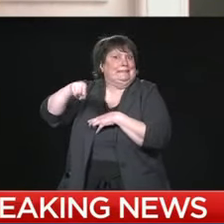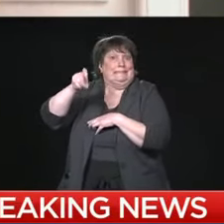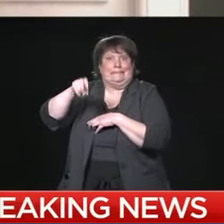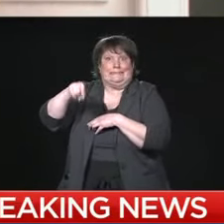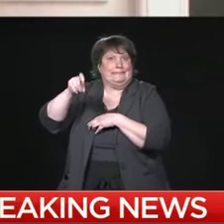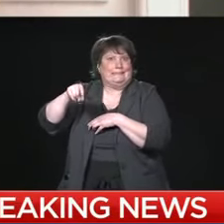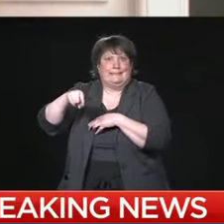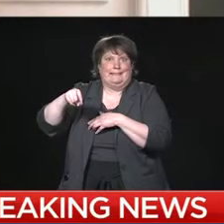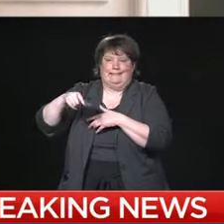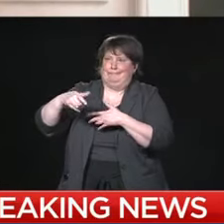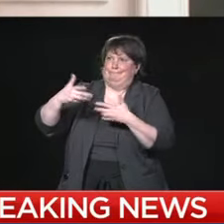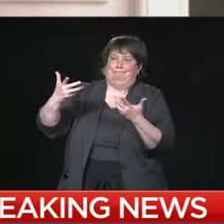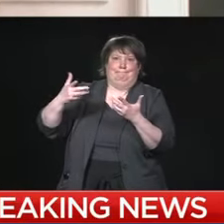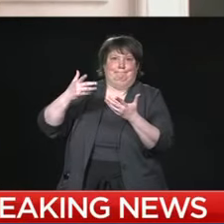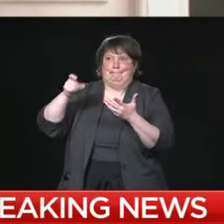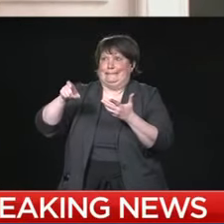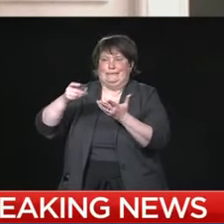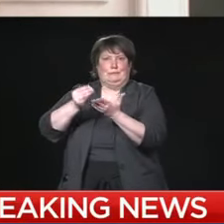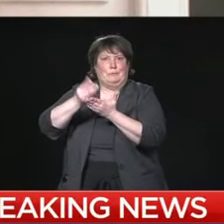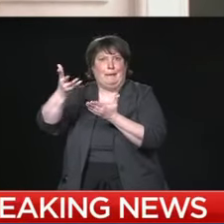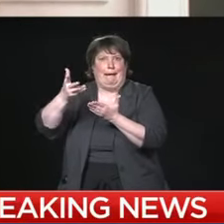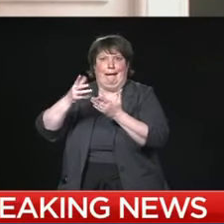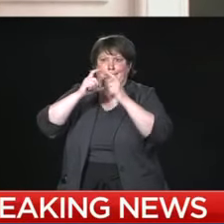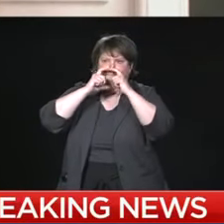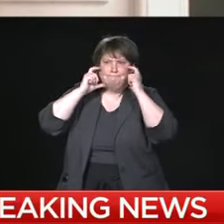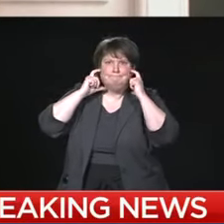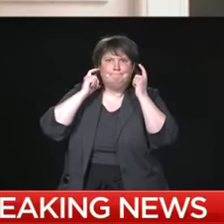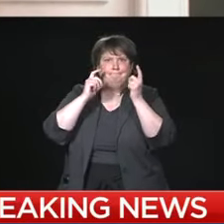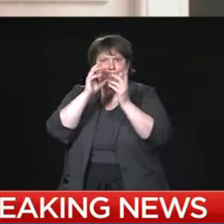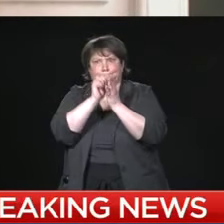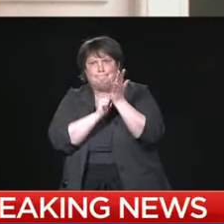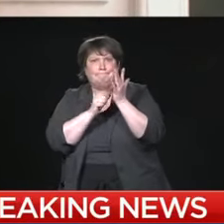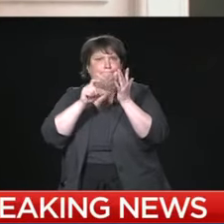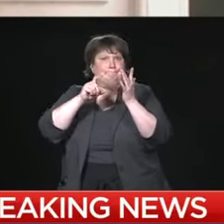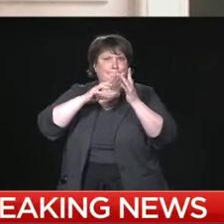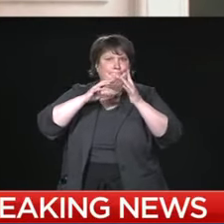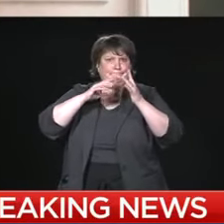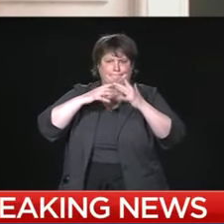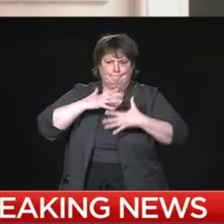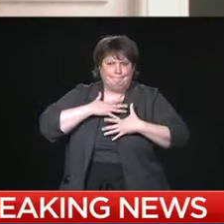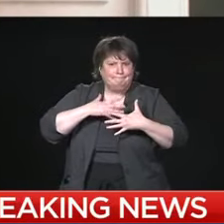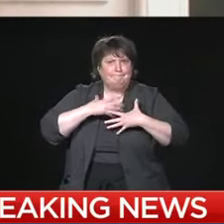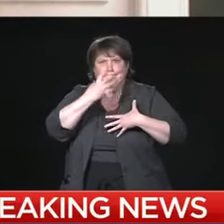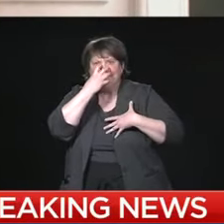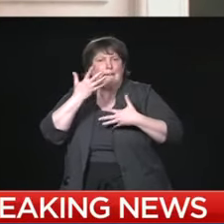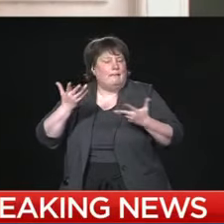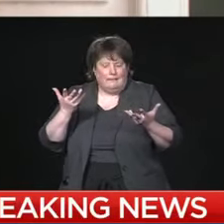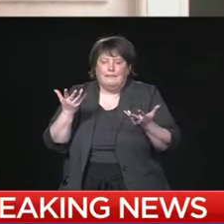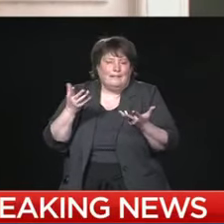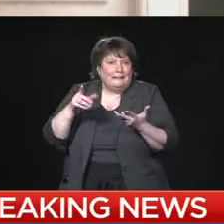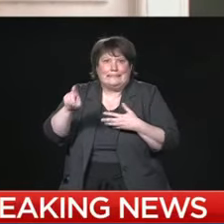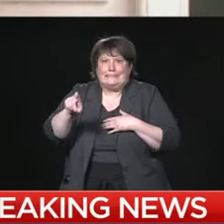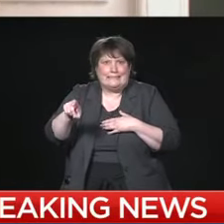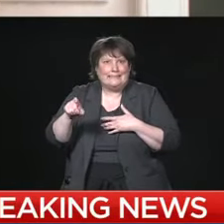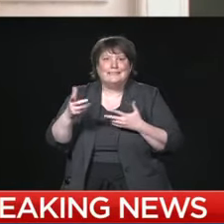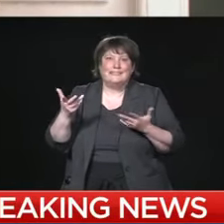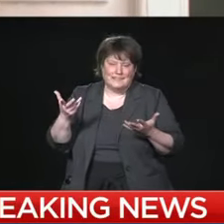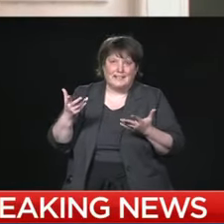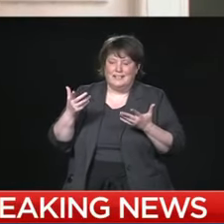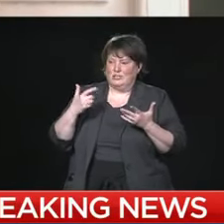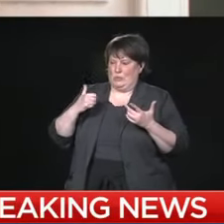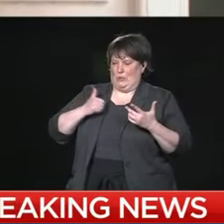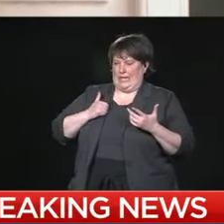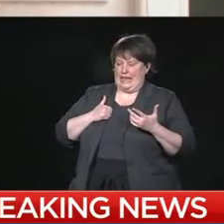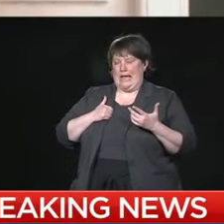on the various equipment needed to fight this virus. That is why we know that it'll